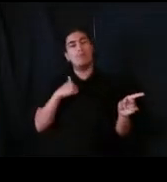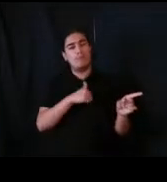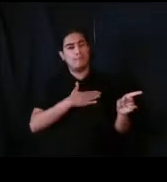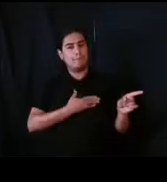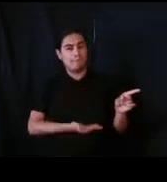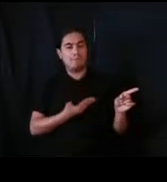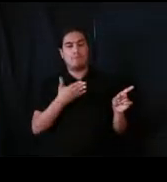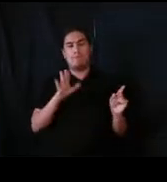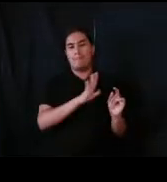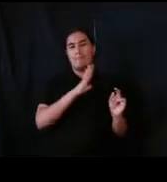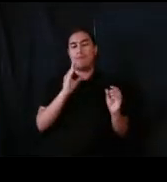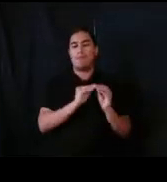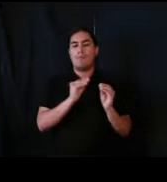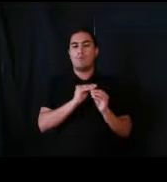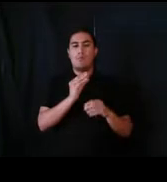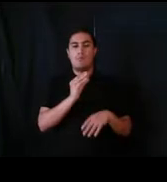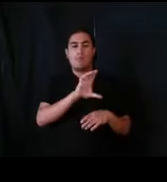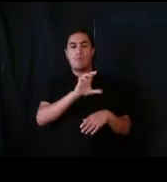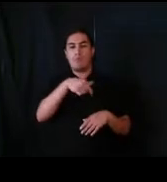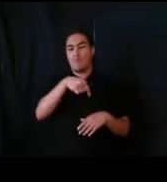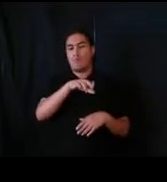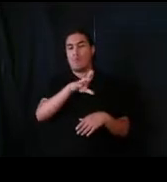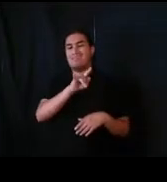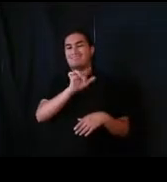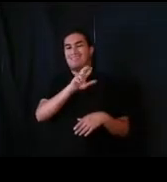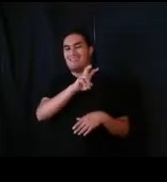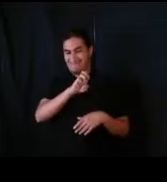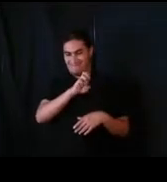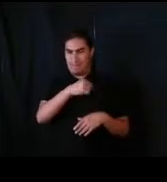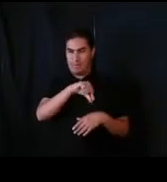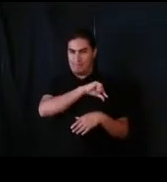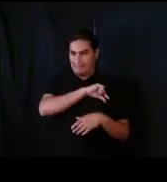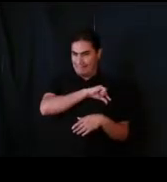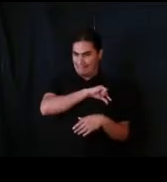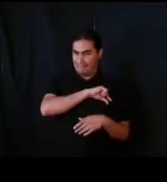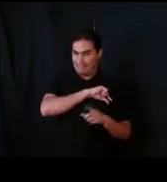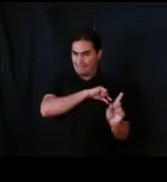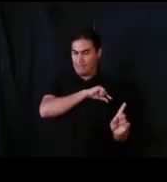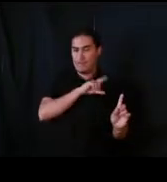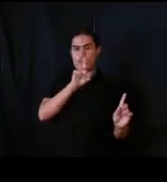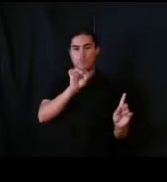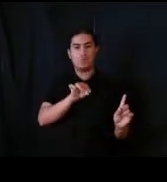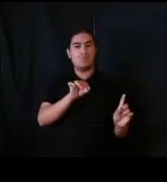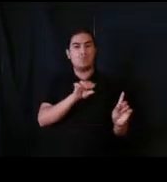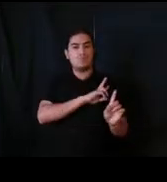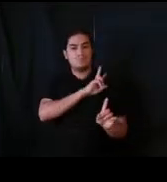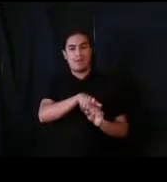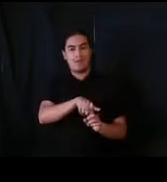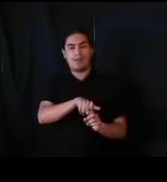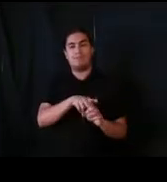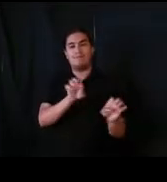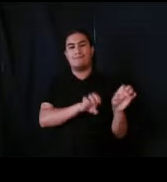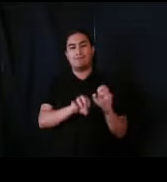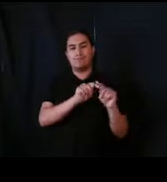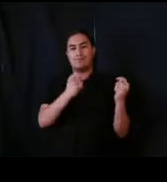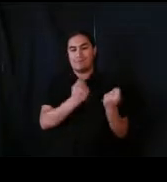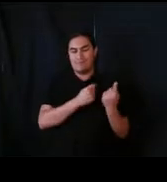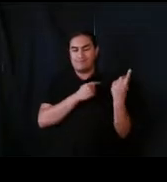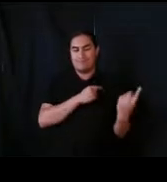criteria are more qualitative and base and we do assign uh evaluation teams that